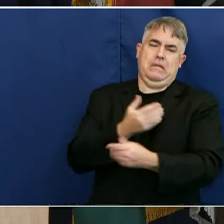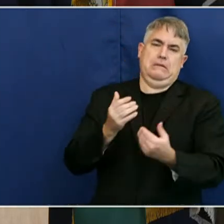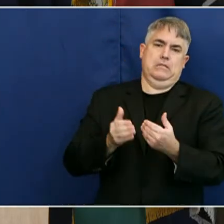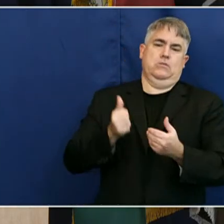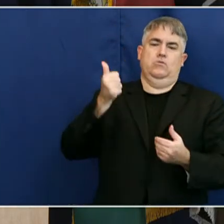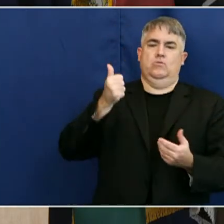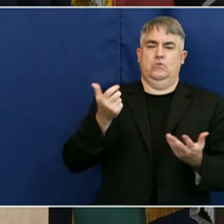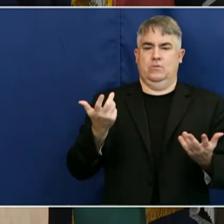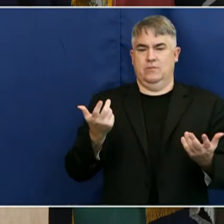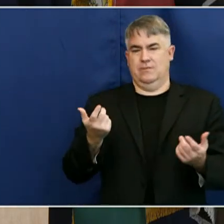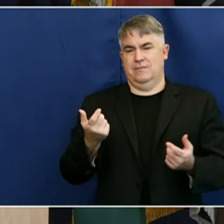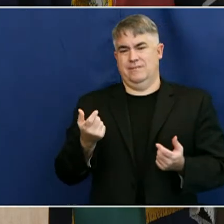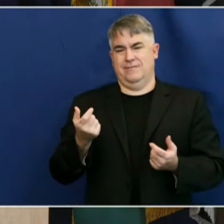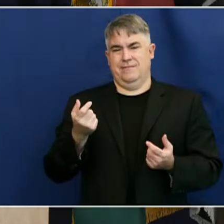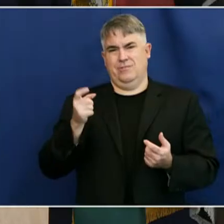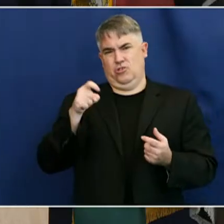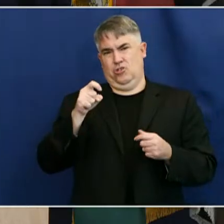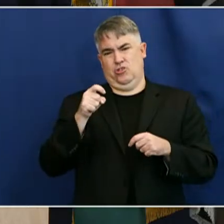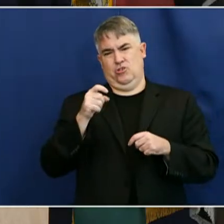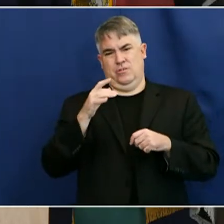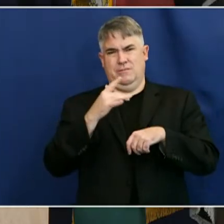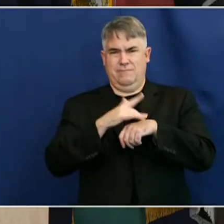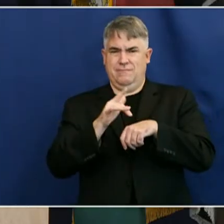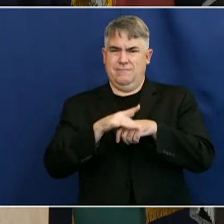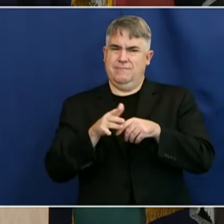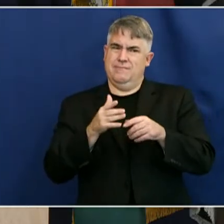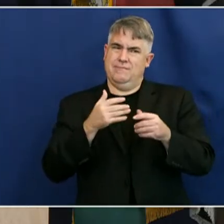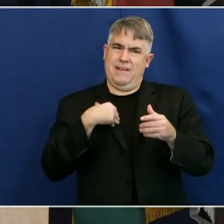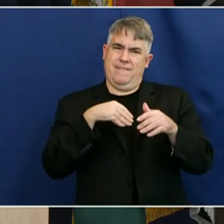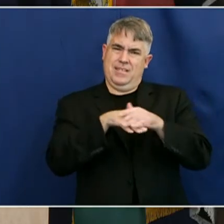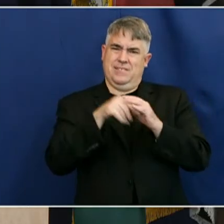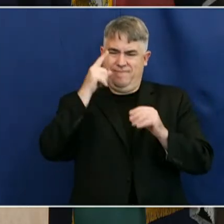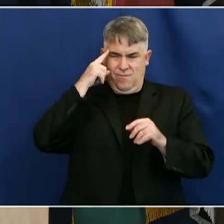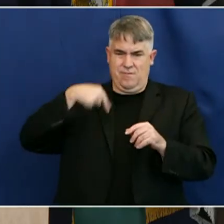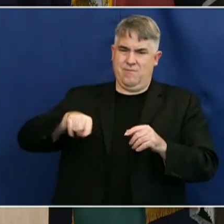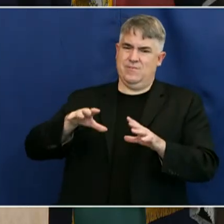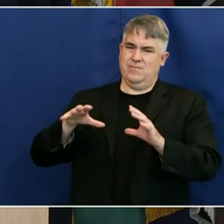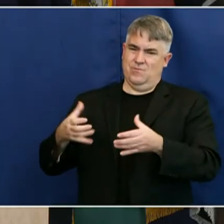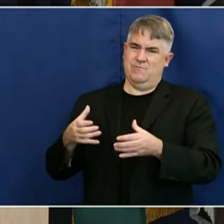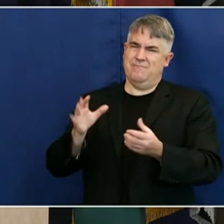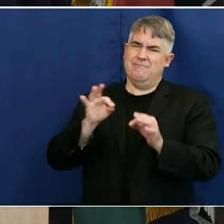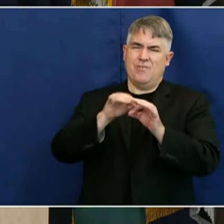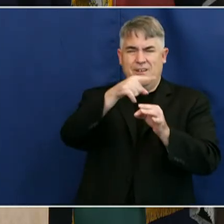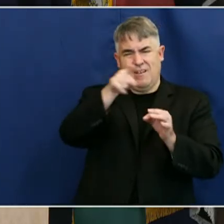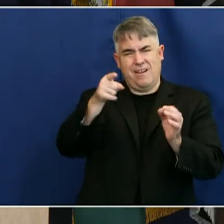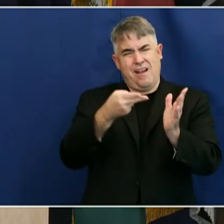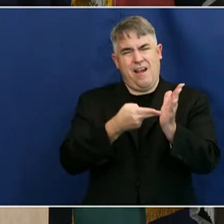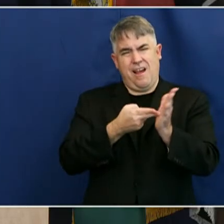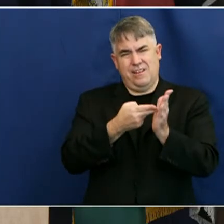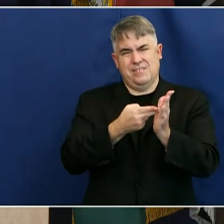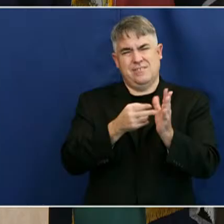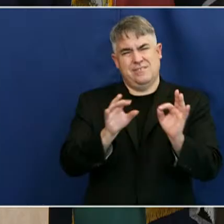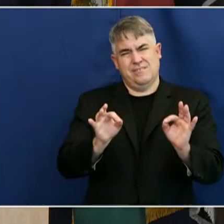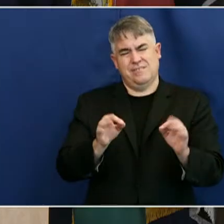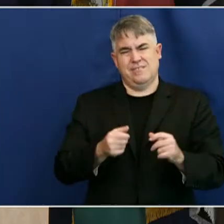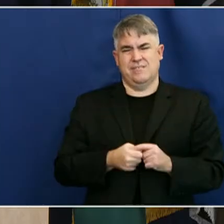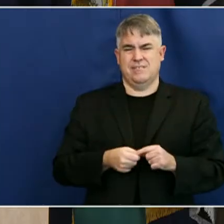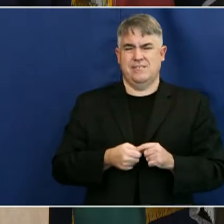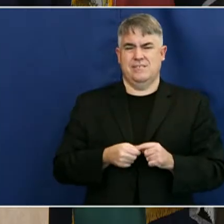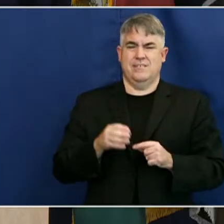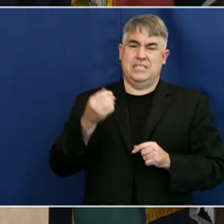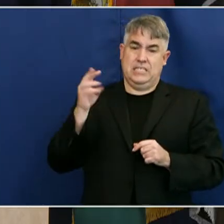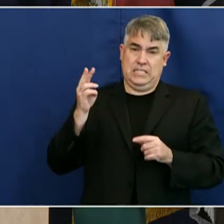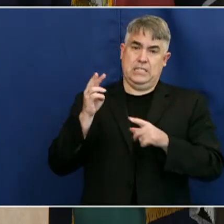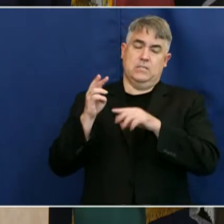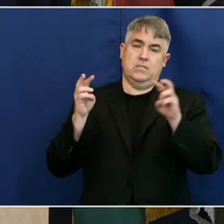this option is available via the public network we've built out to try and provide access to folks who may not be a part of the regular healthcare system. So